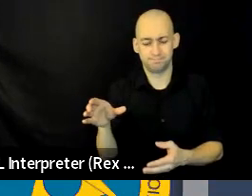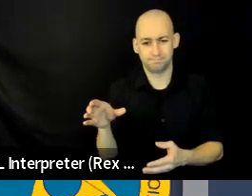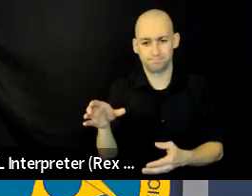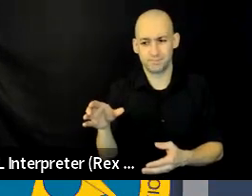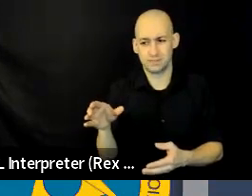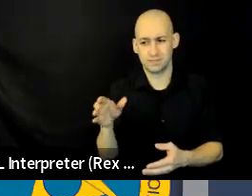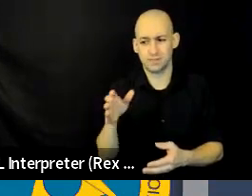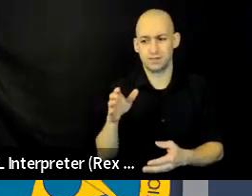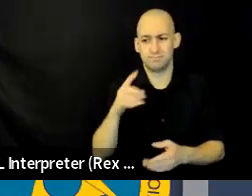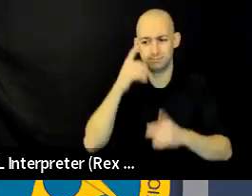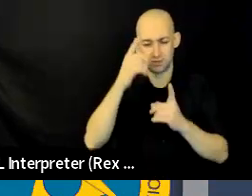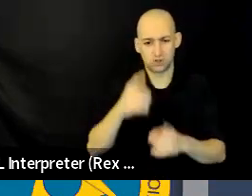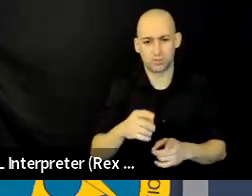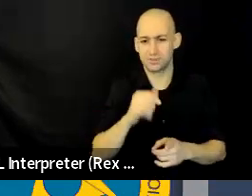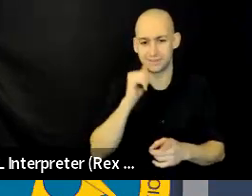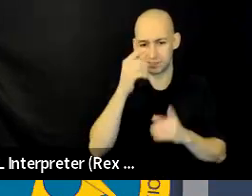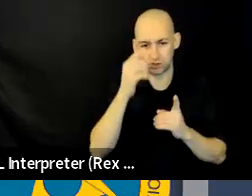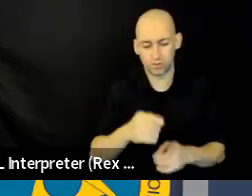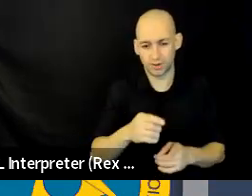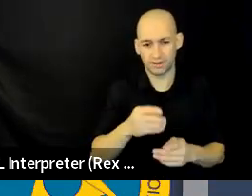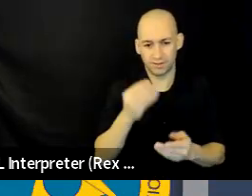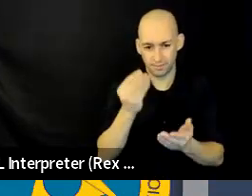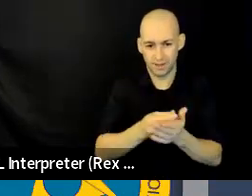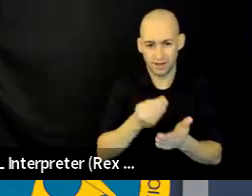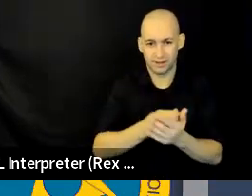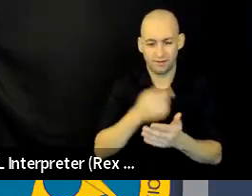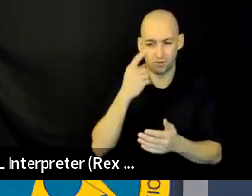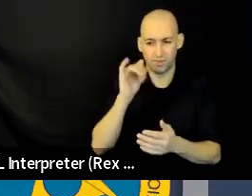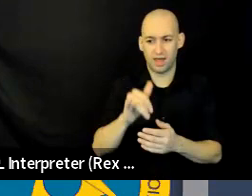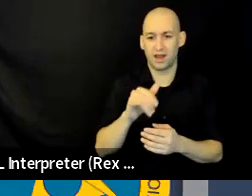neither determines the amount of compensation for the property rights to be acquired,